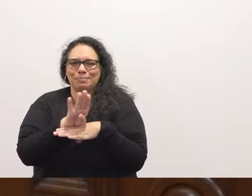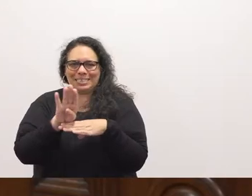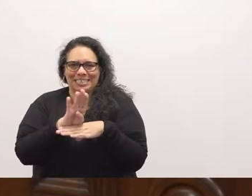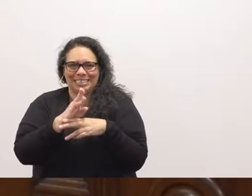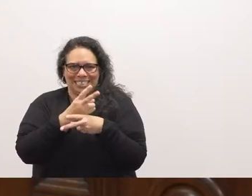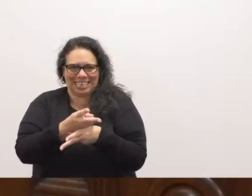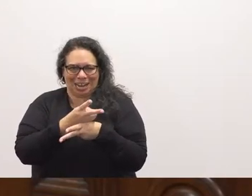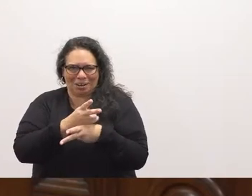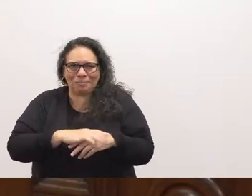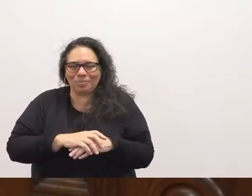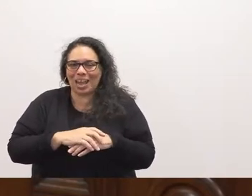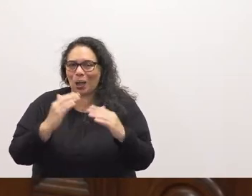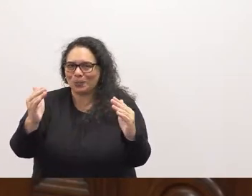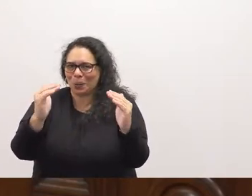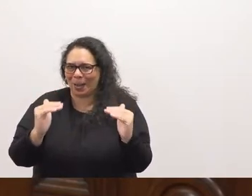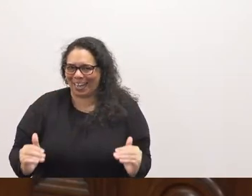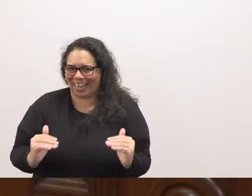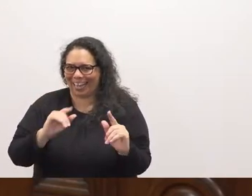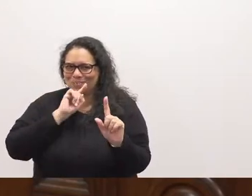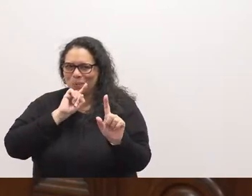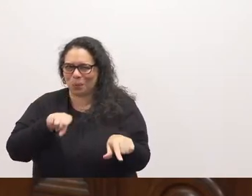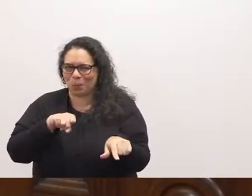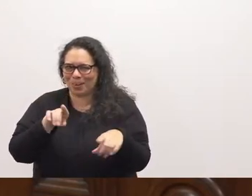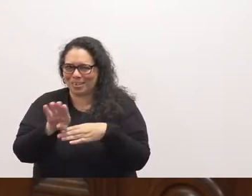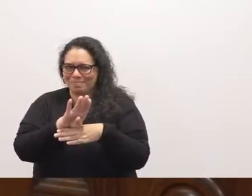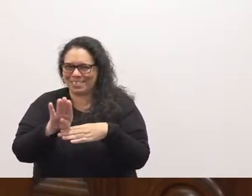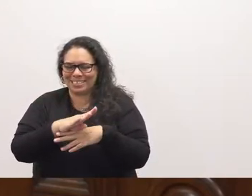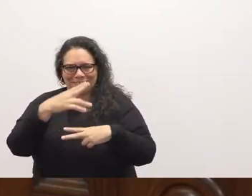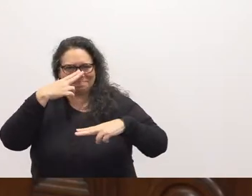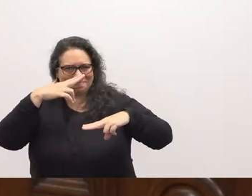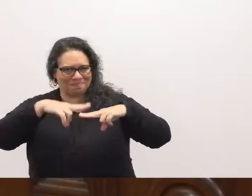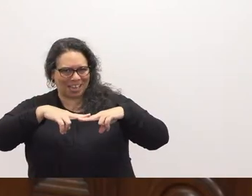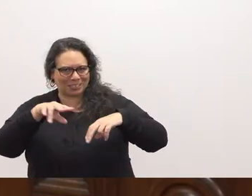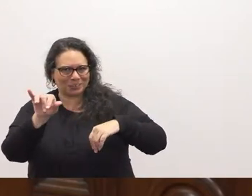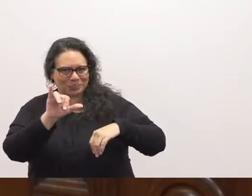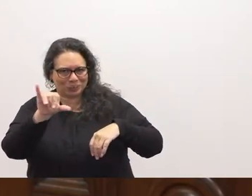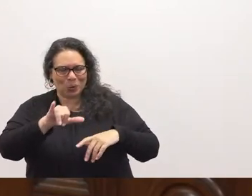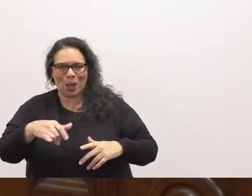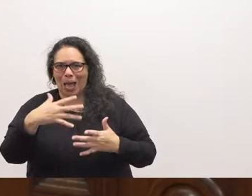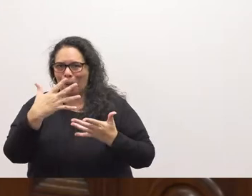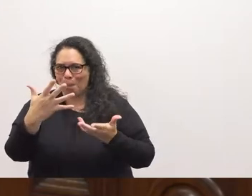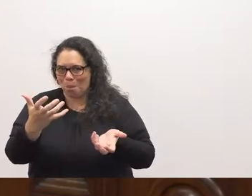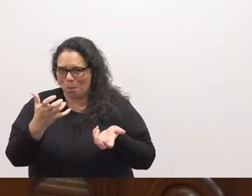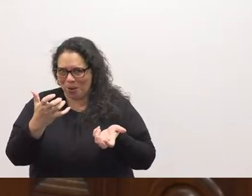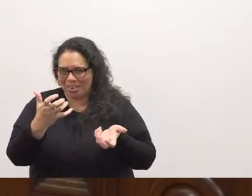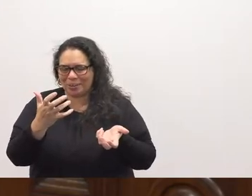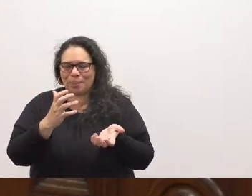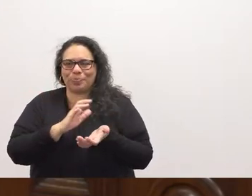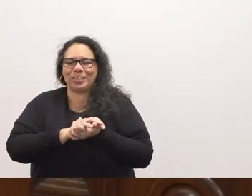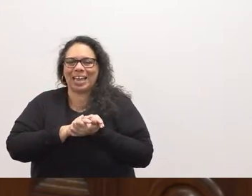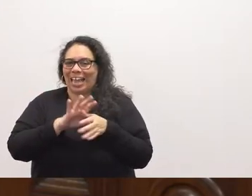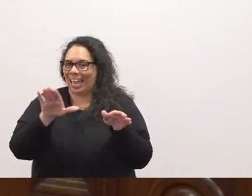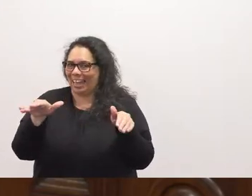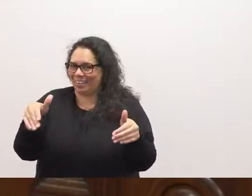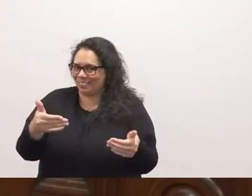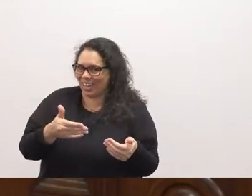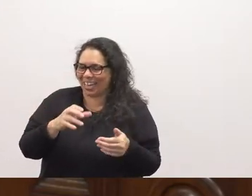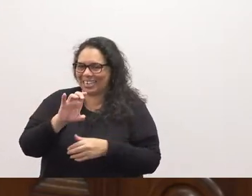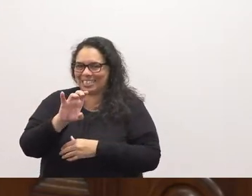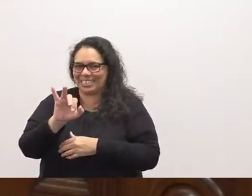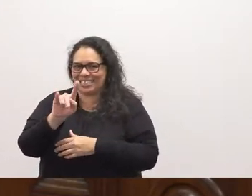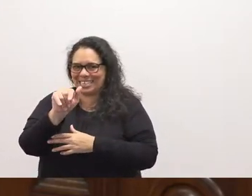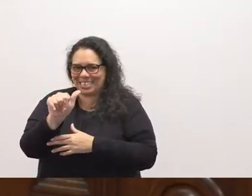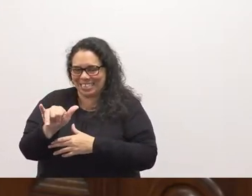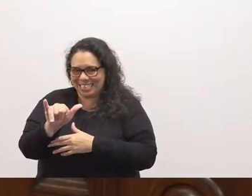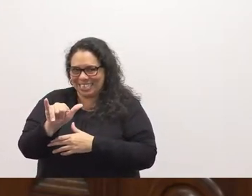care of. And our next order of business is also fun. So I would like to invite Cindy Young to